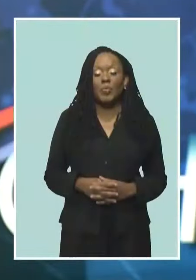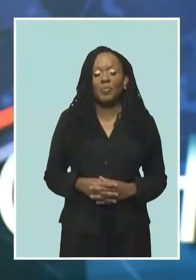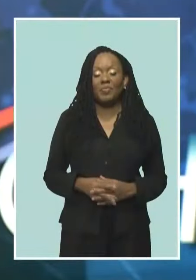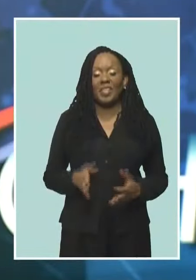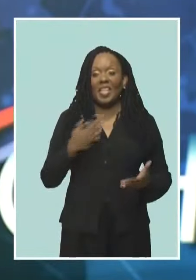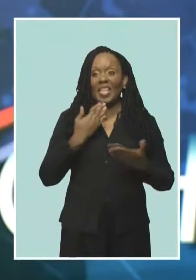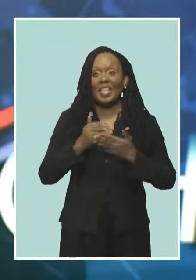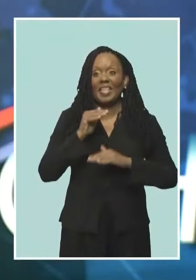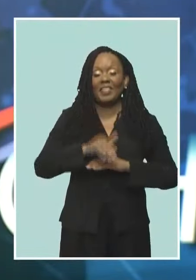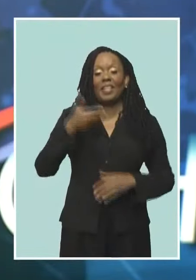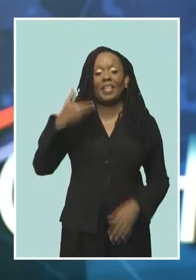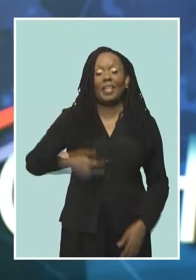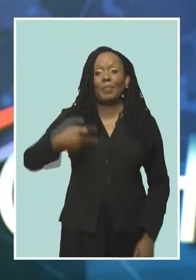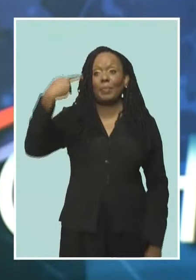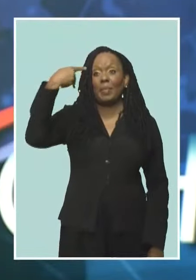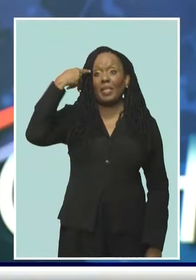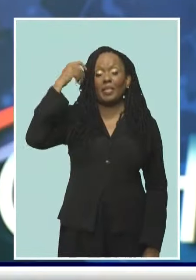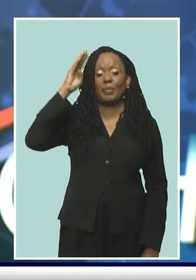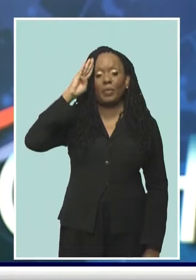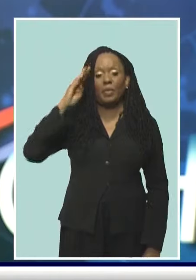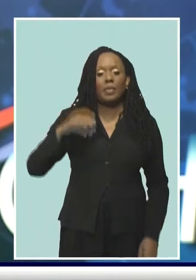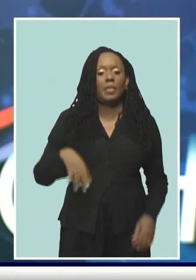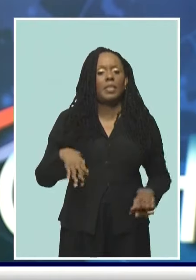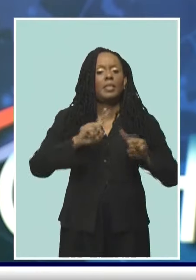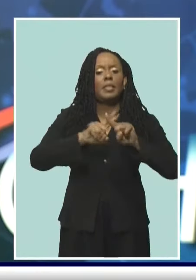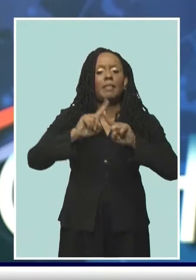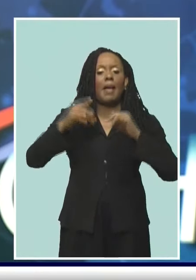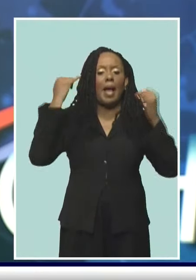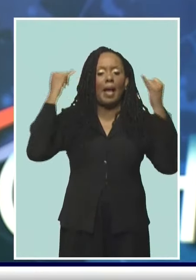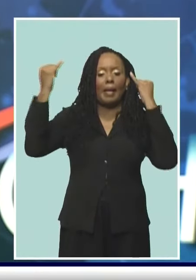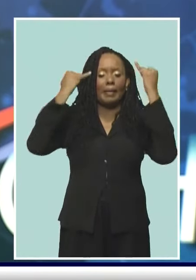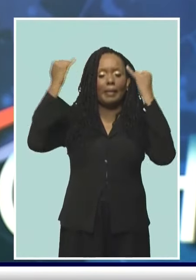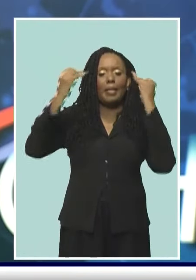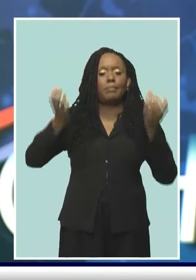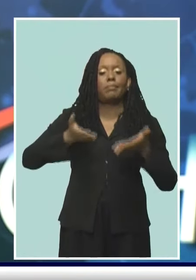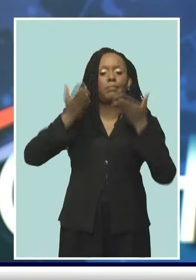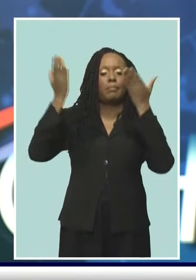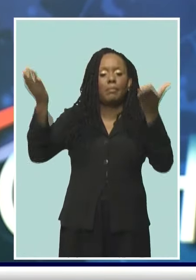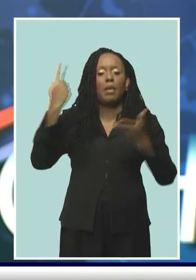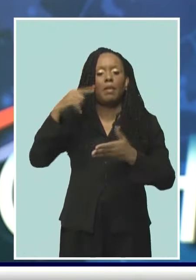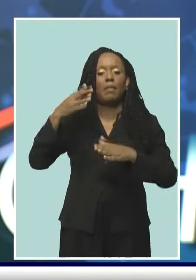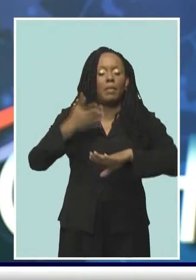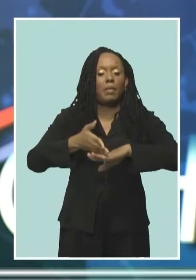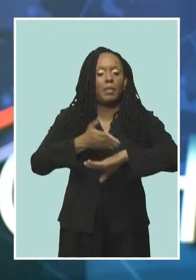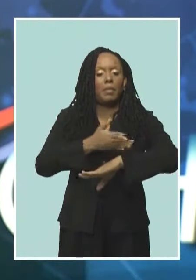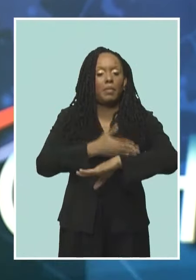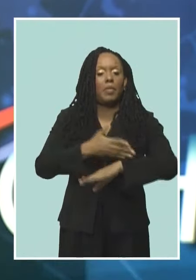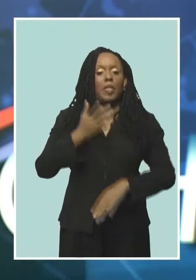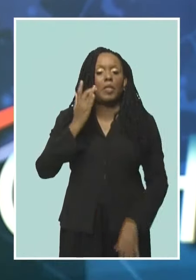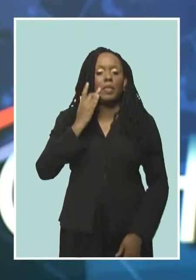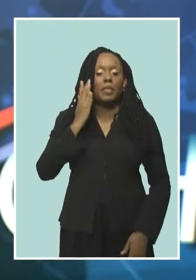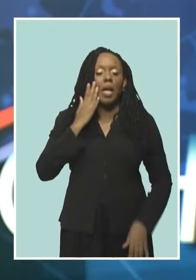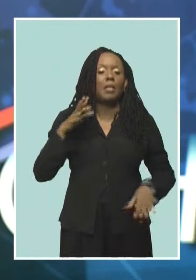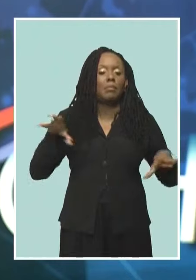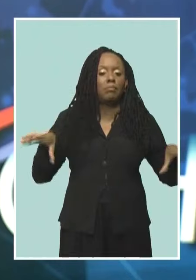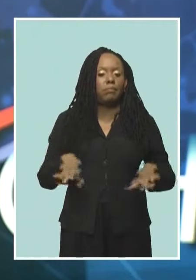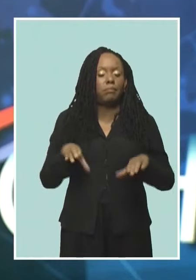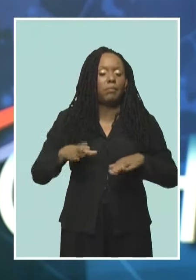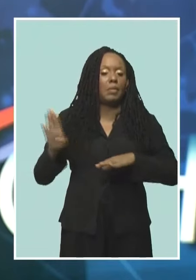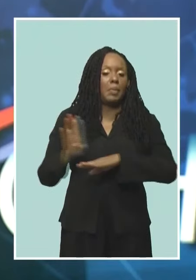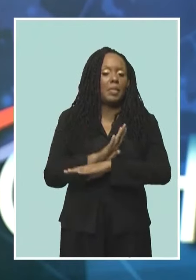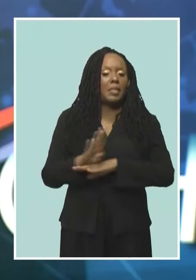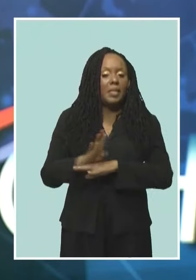Good evening, I'm Pearson Bowen. Several innovations have been suggested to improve the performance of the hotel sector in Barbados. They include